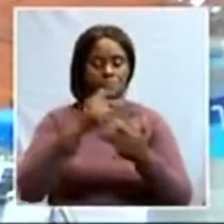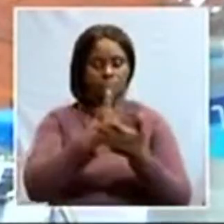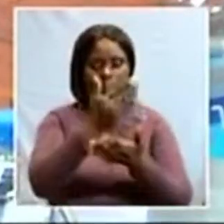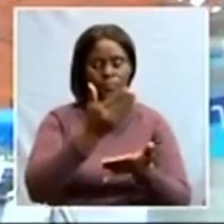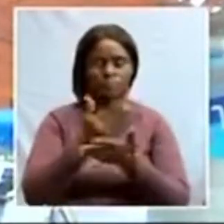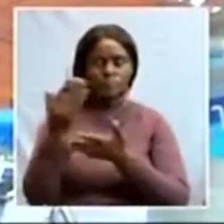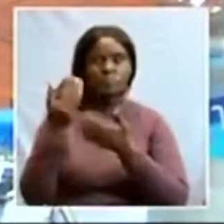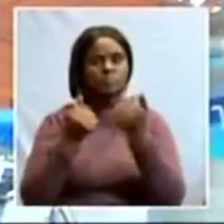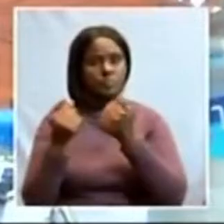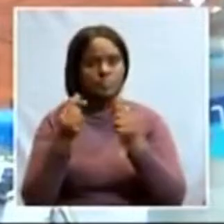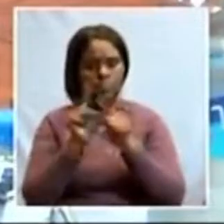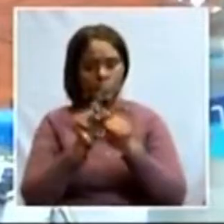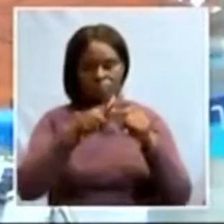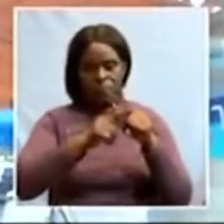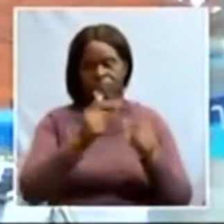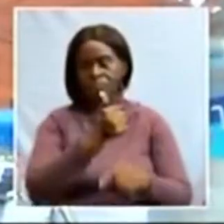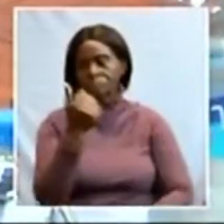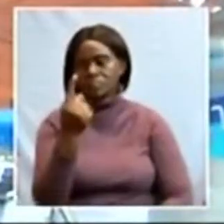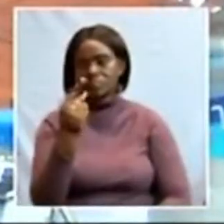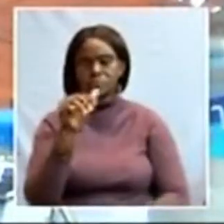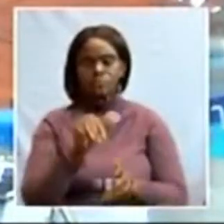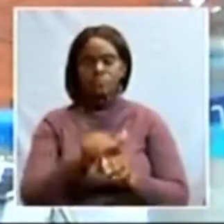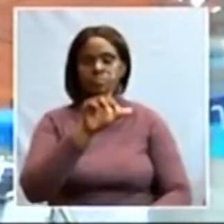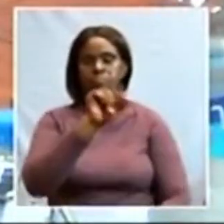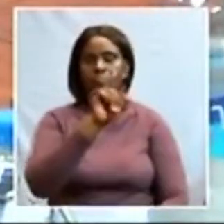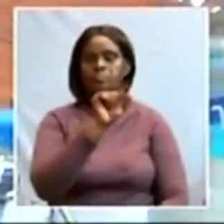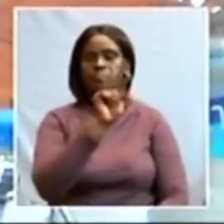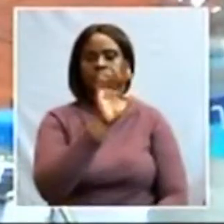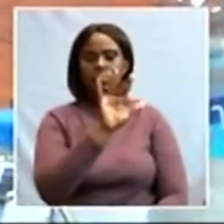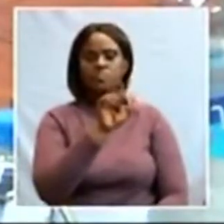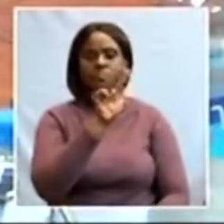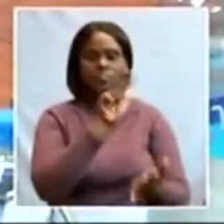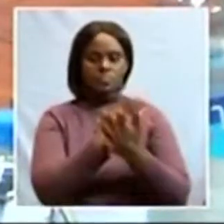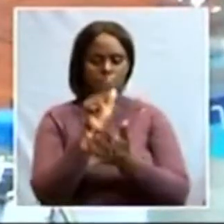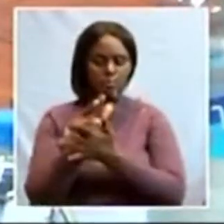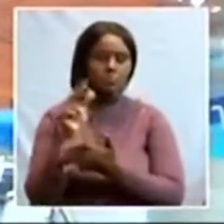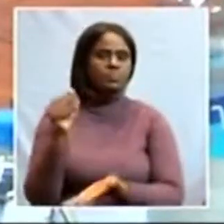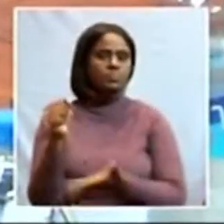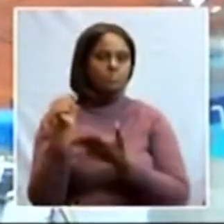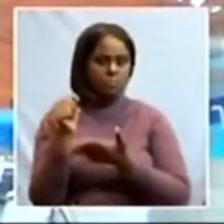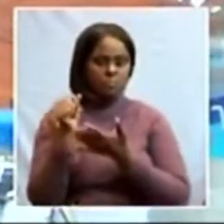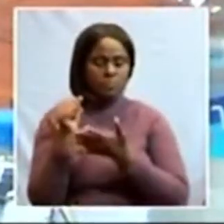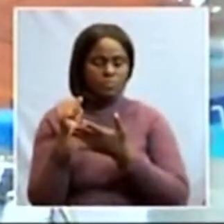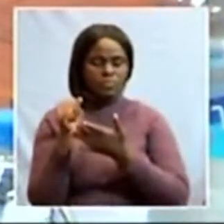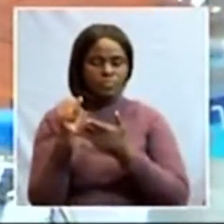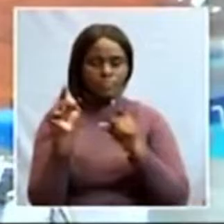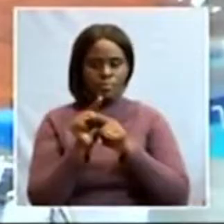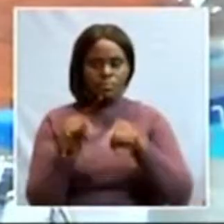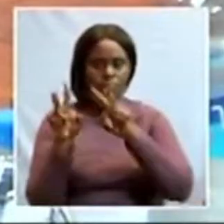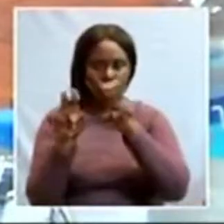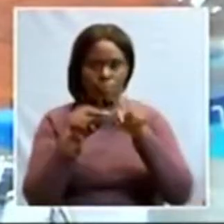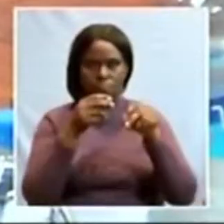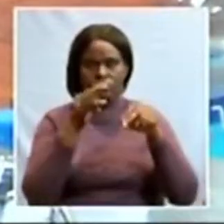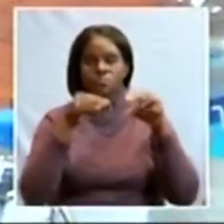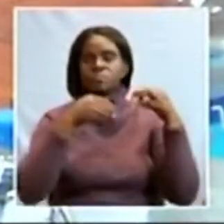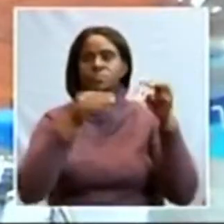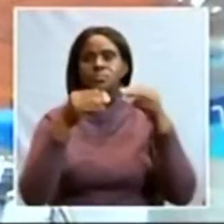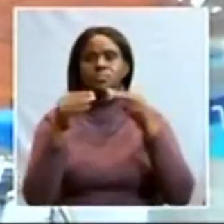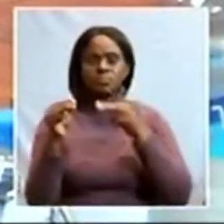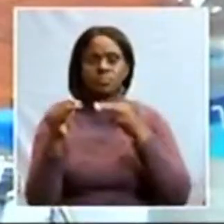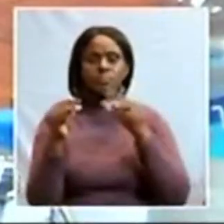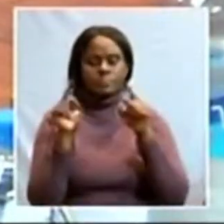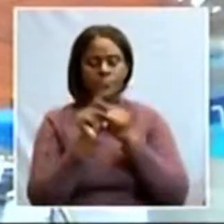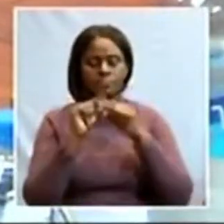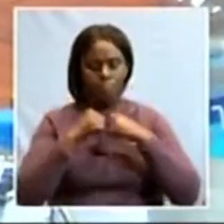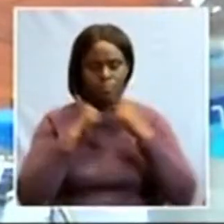utility vehicle and repair another one in the 2025 approved budget. Inspection of markets: